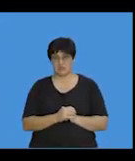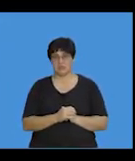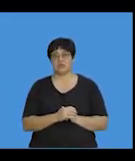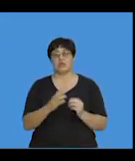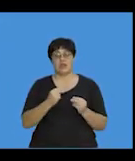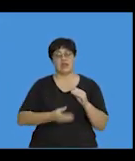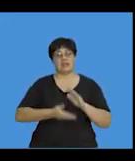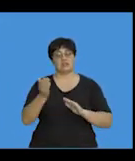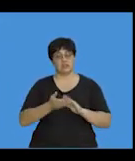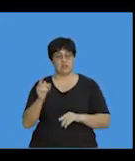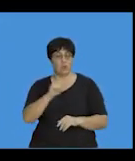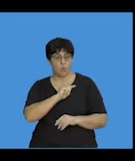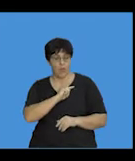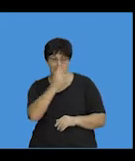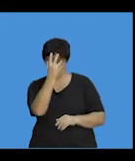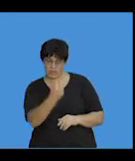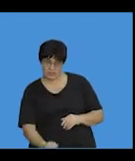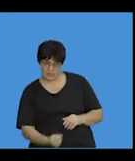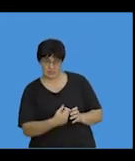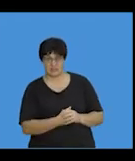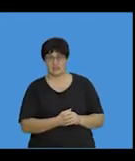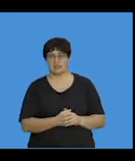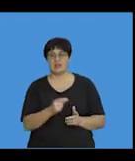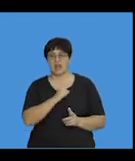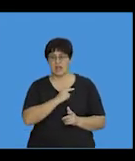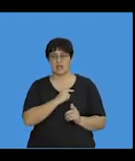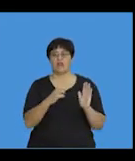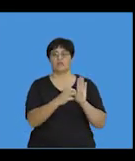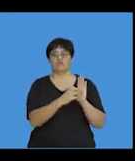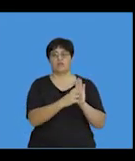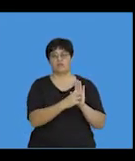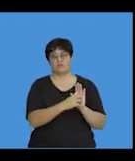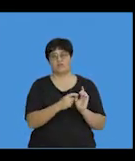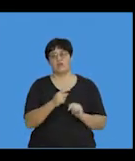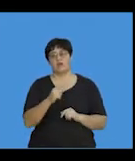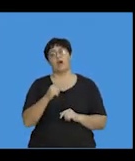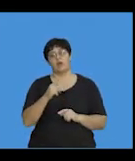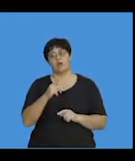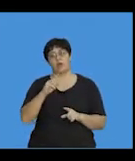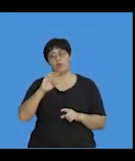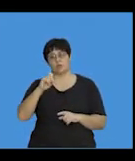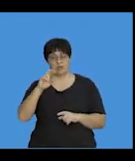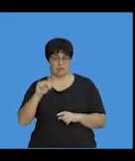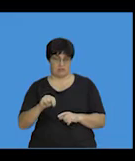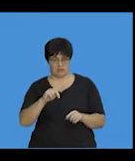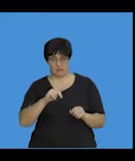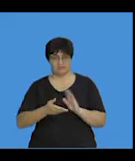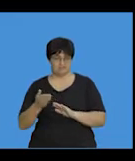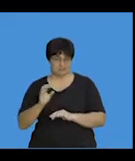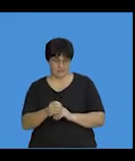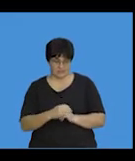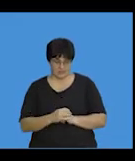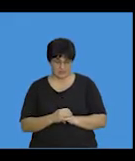We've got acceleration due to gravity and graphs of motion. Those are all the keywords and the key points that we're going to go